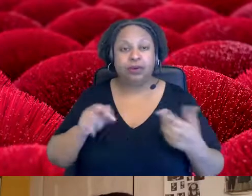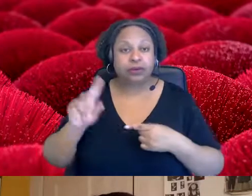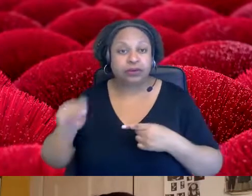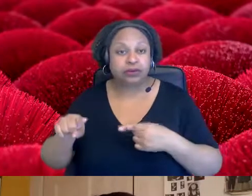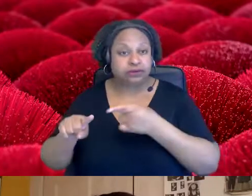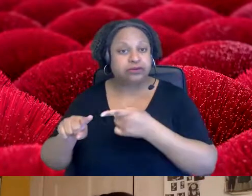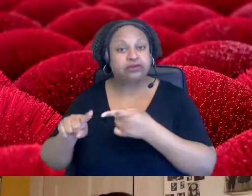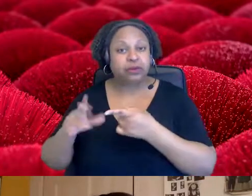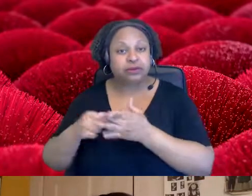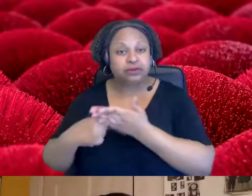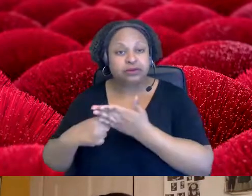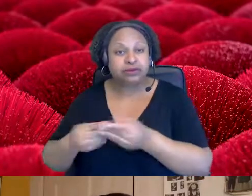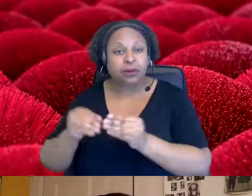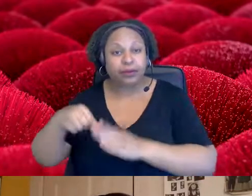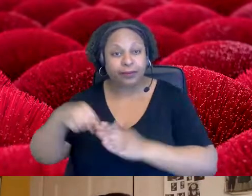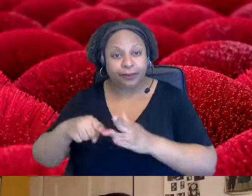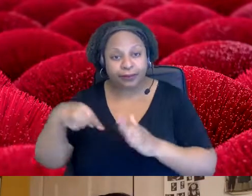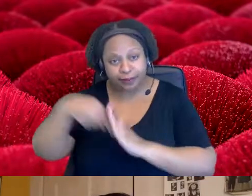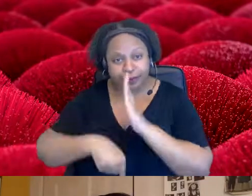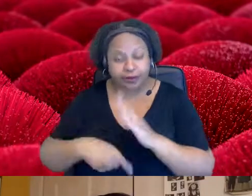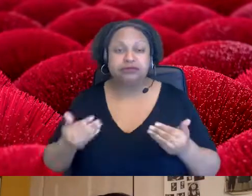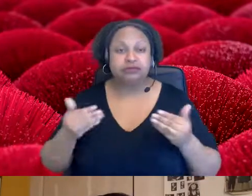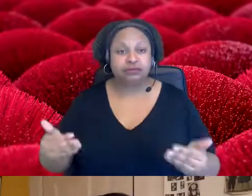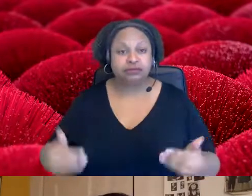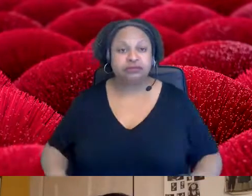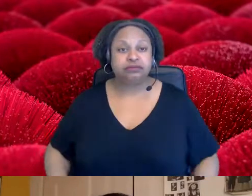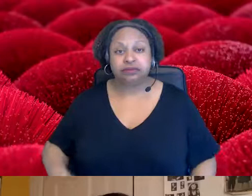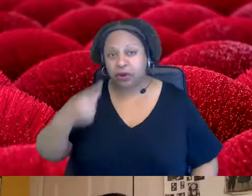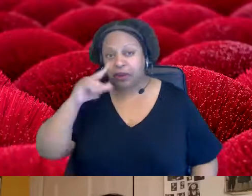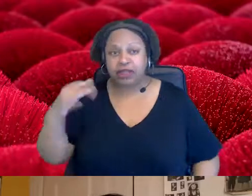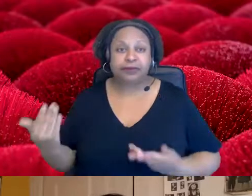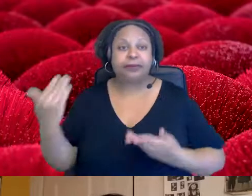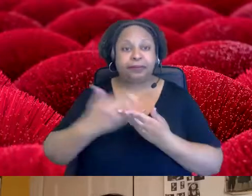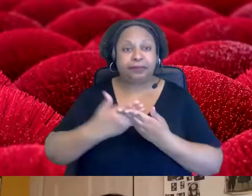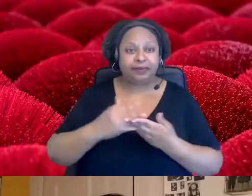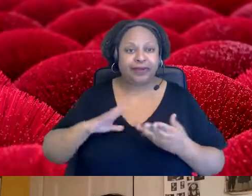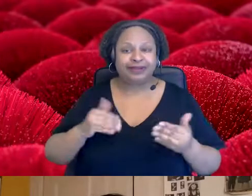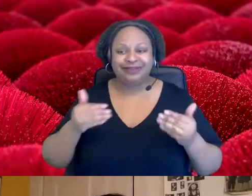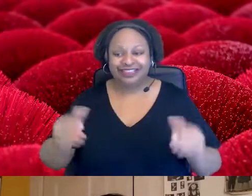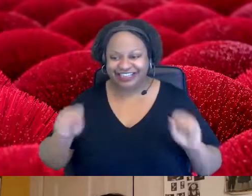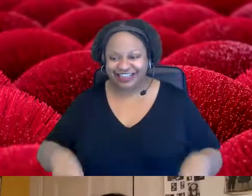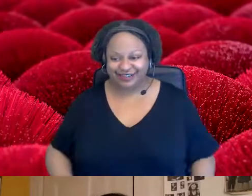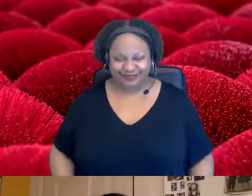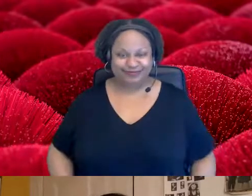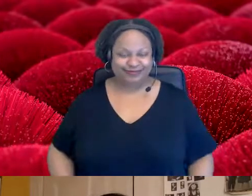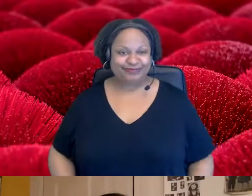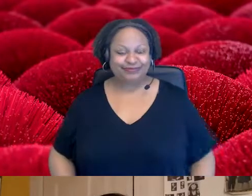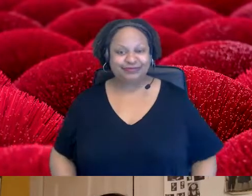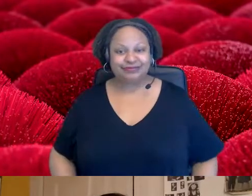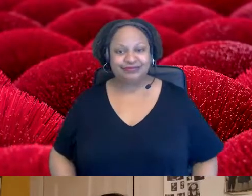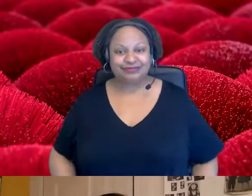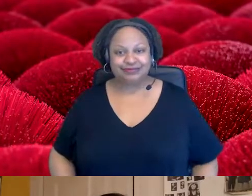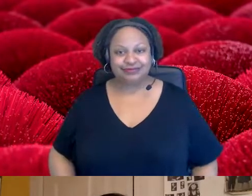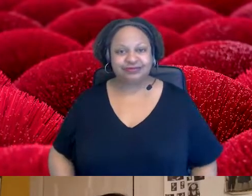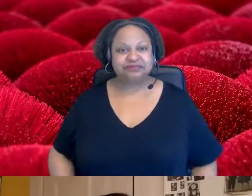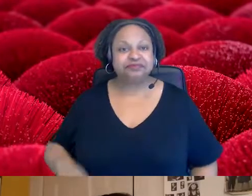please do that. And I don't mind being interrupted at all, so go ahead and do that. So